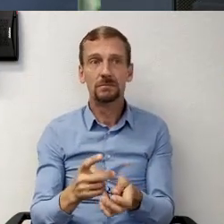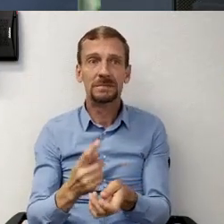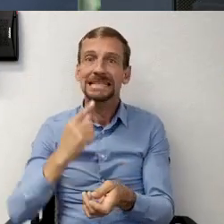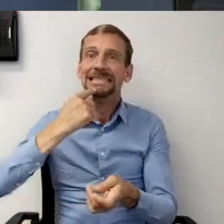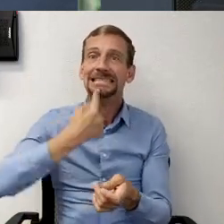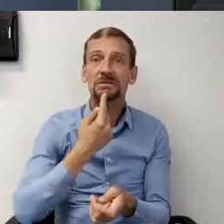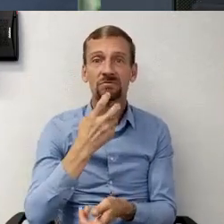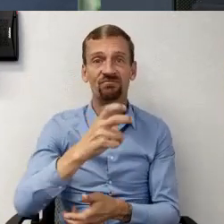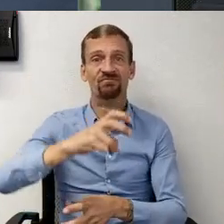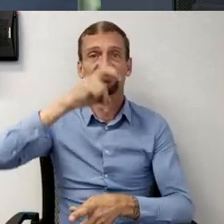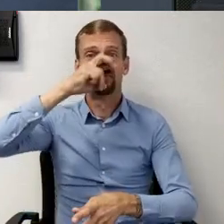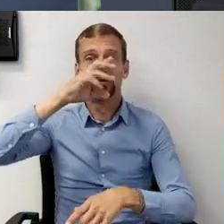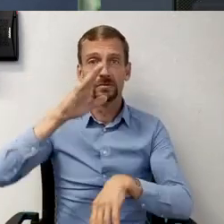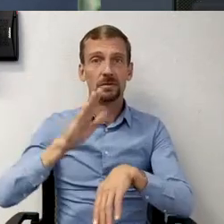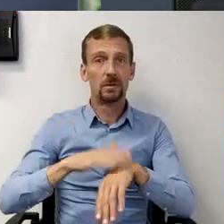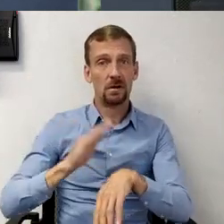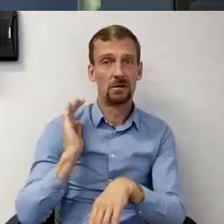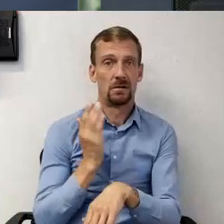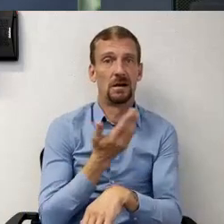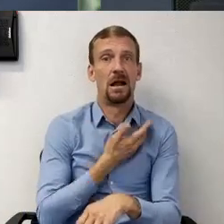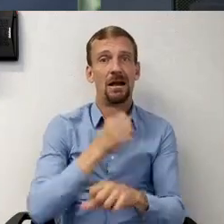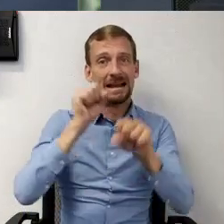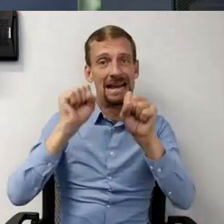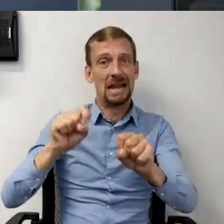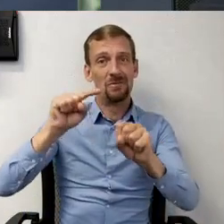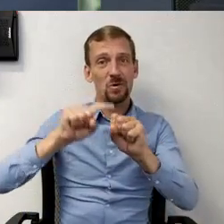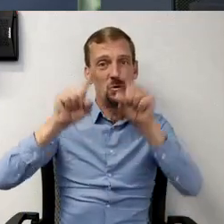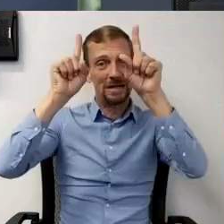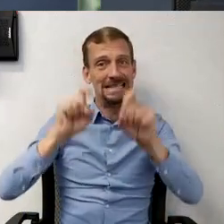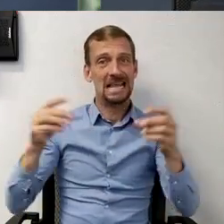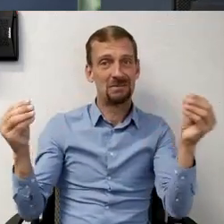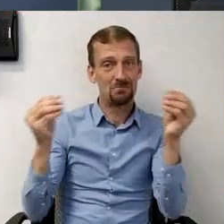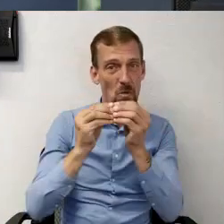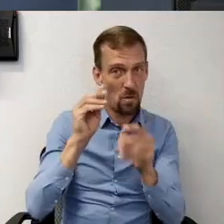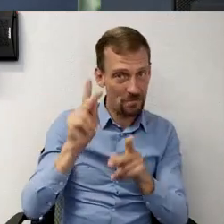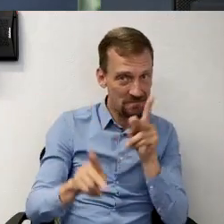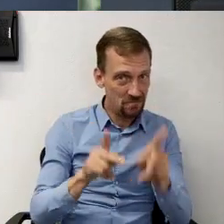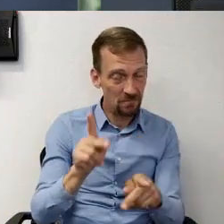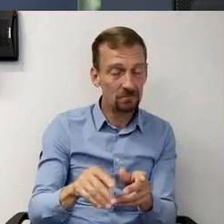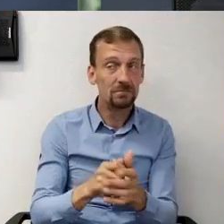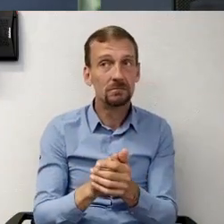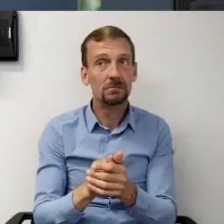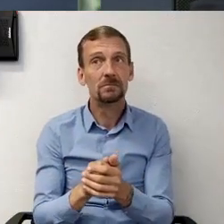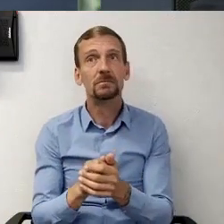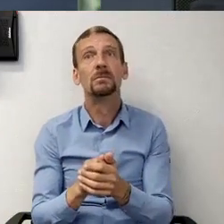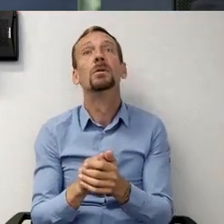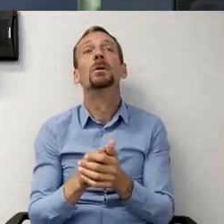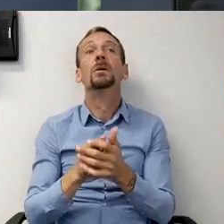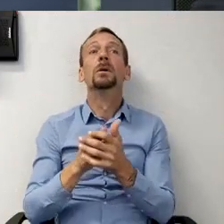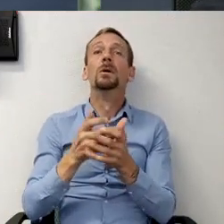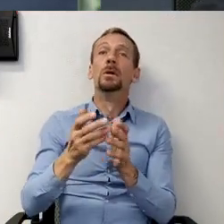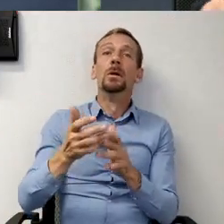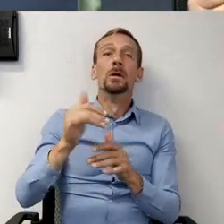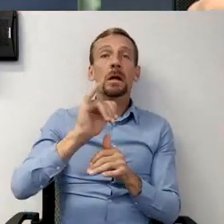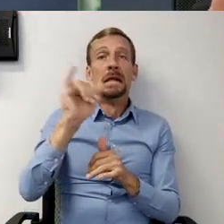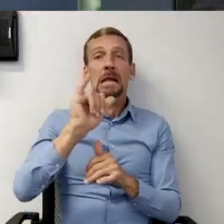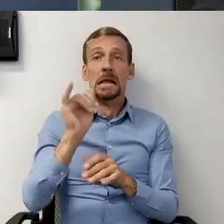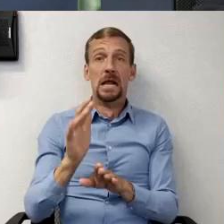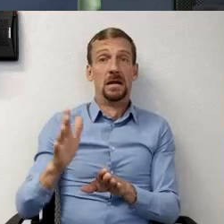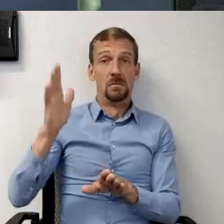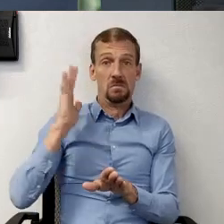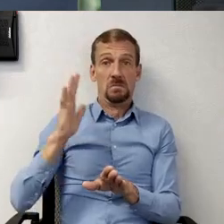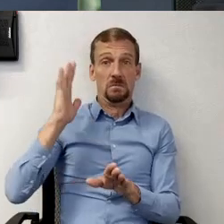restraint on available testing supplies. So what used to be our regular